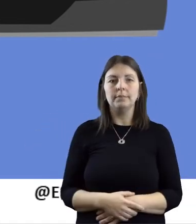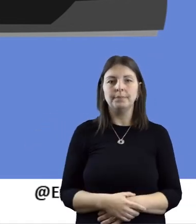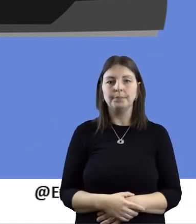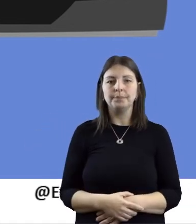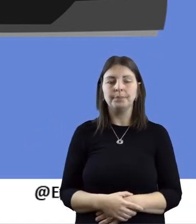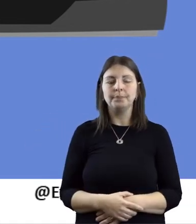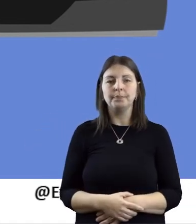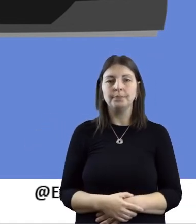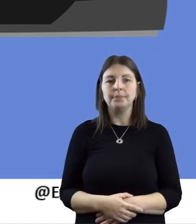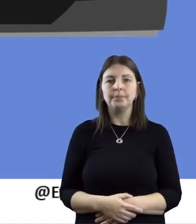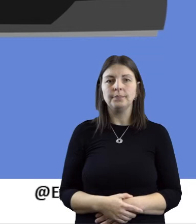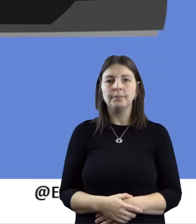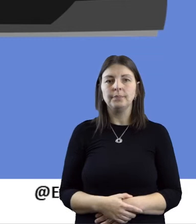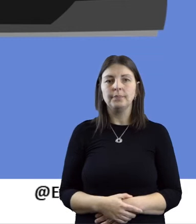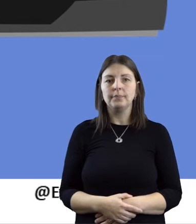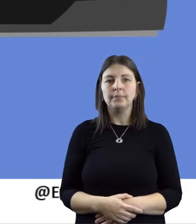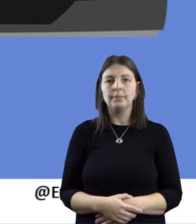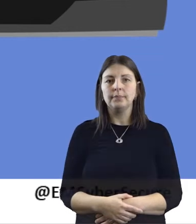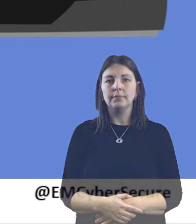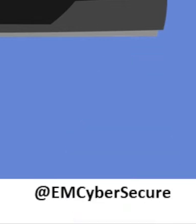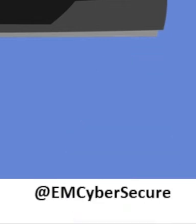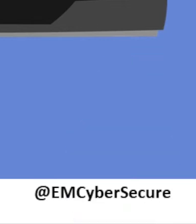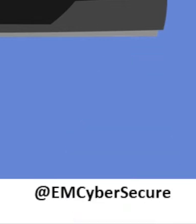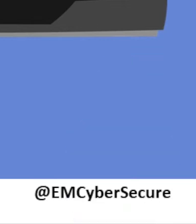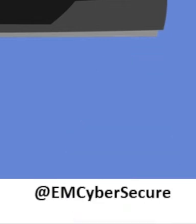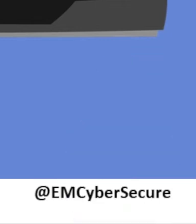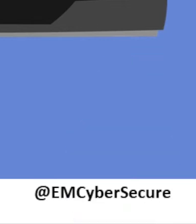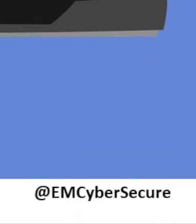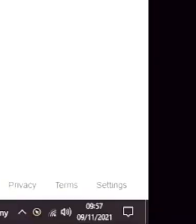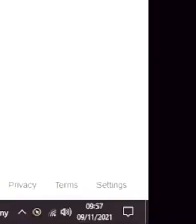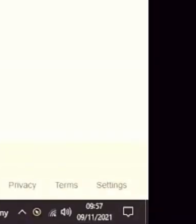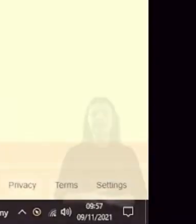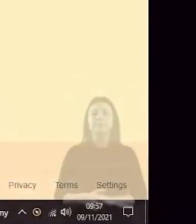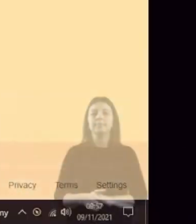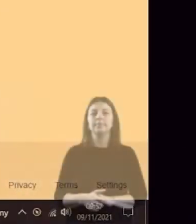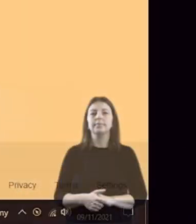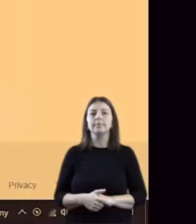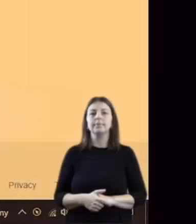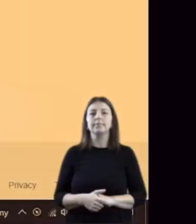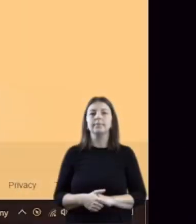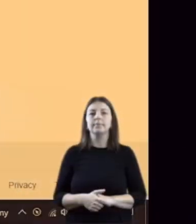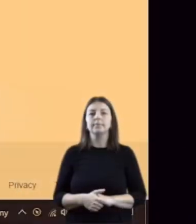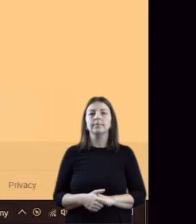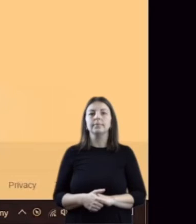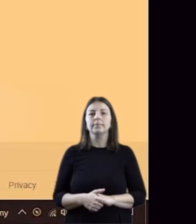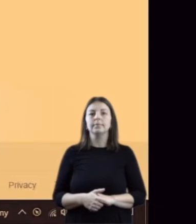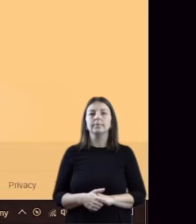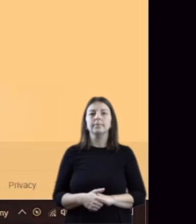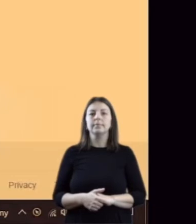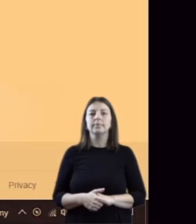able to set up parental controls on mobile data with certain service providers. How to access your